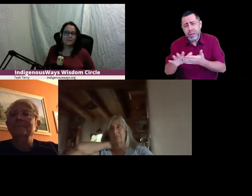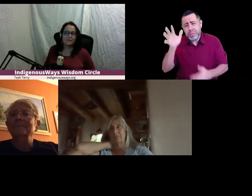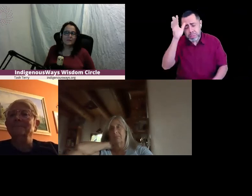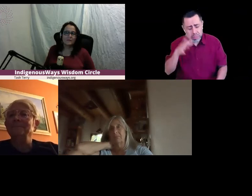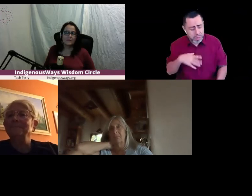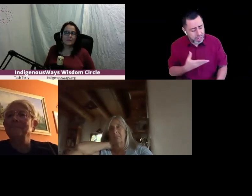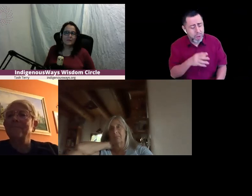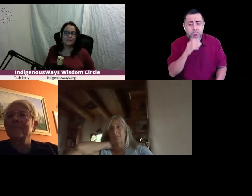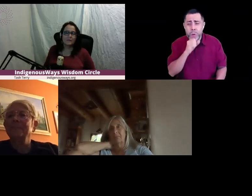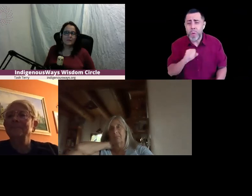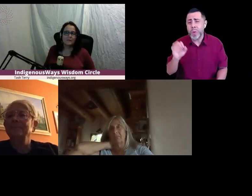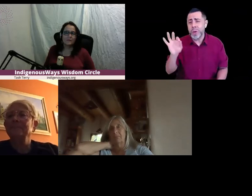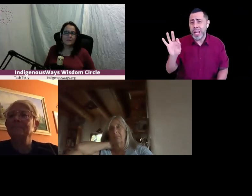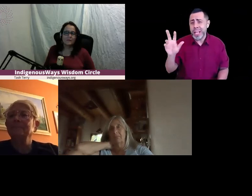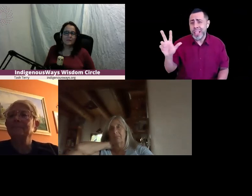But